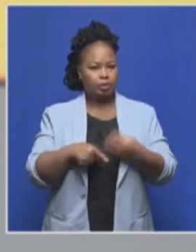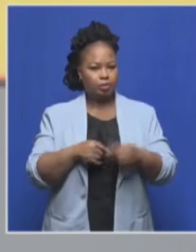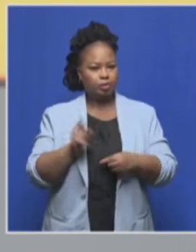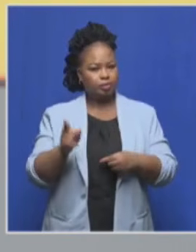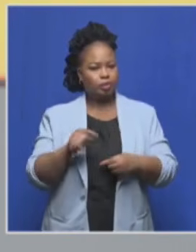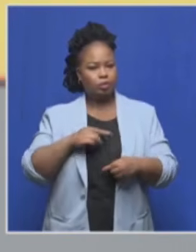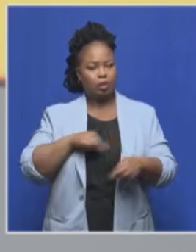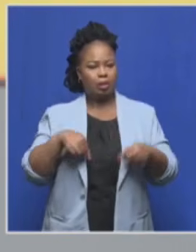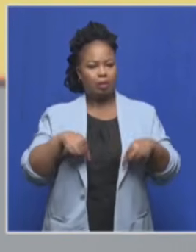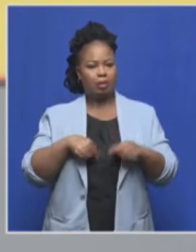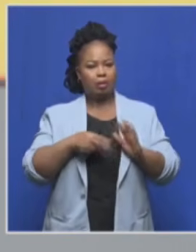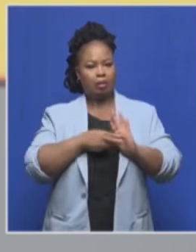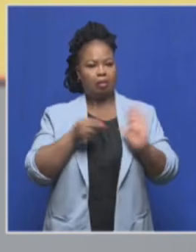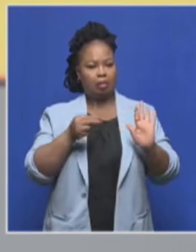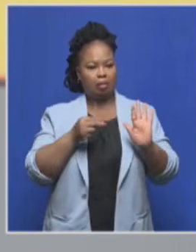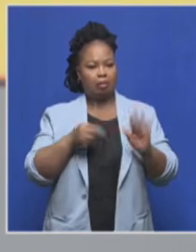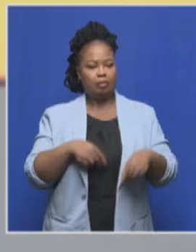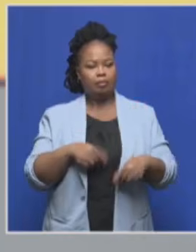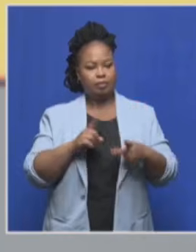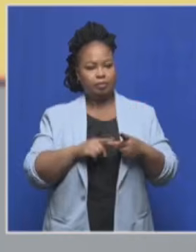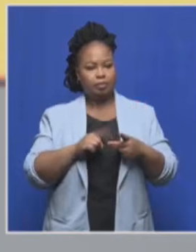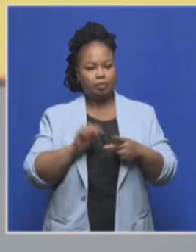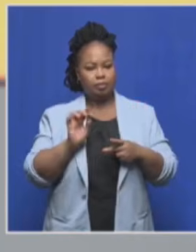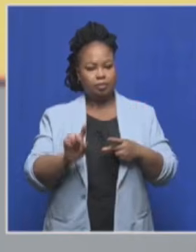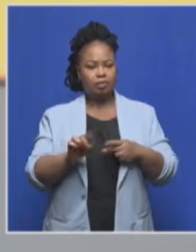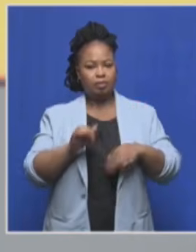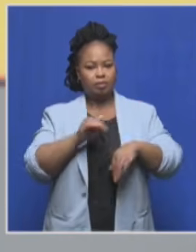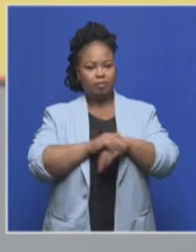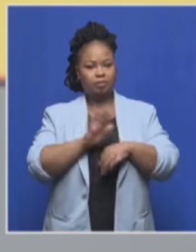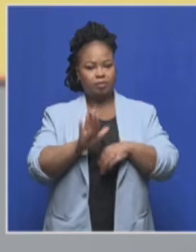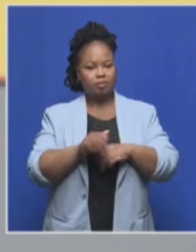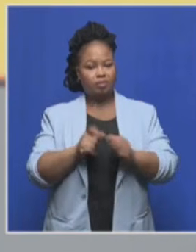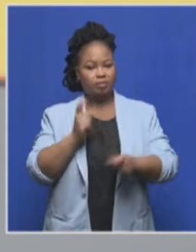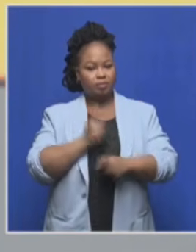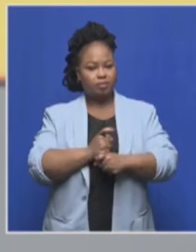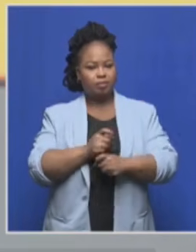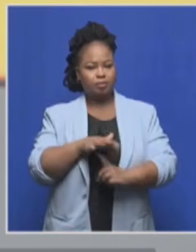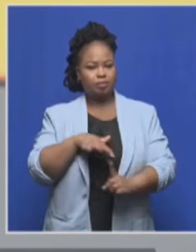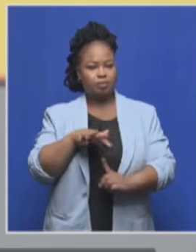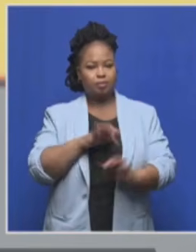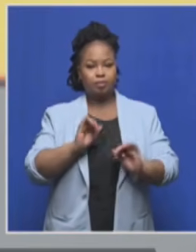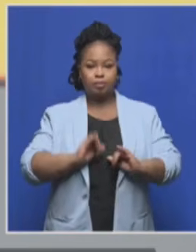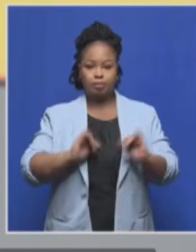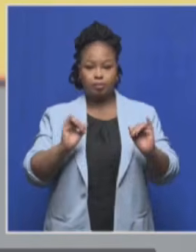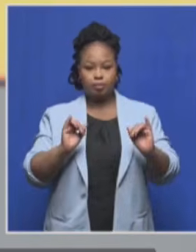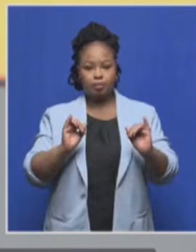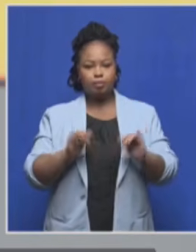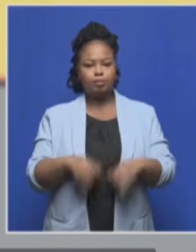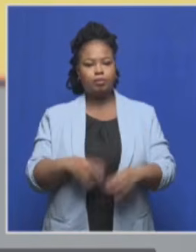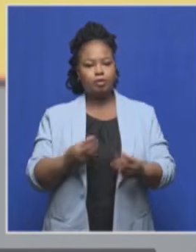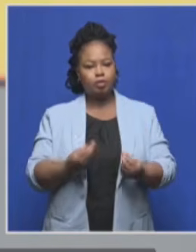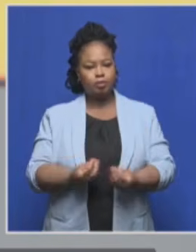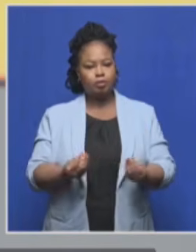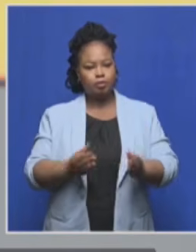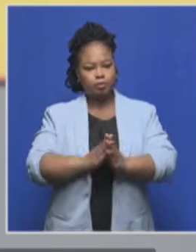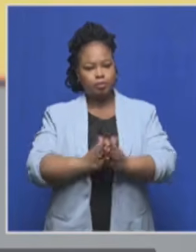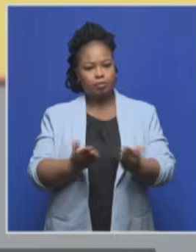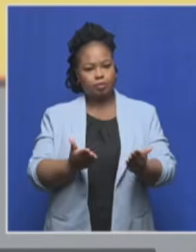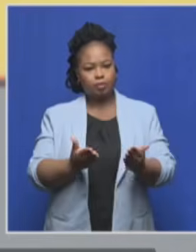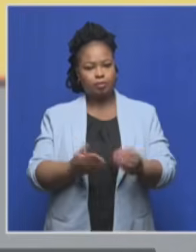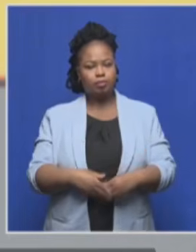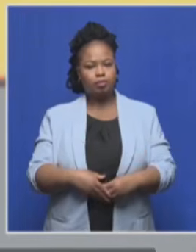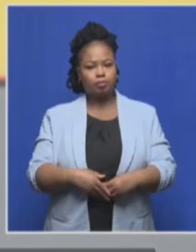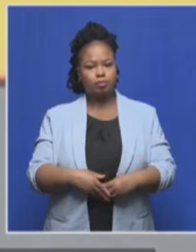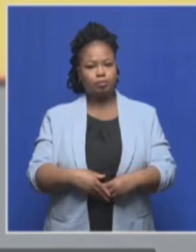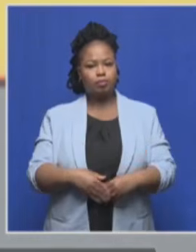when they fear being labelled as a tattletale, losing friends, perhaps also making a difficult situation even worse. But there's a new children's book, When We Speak